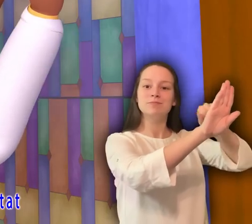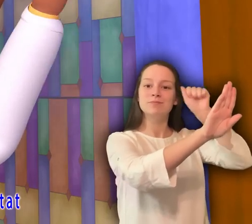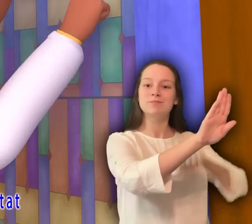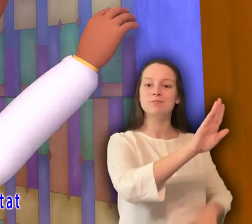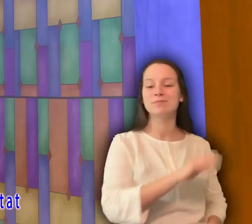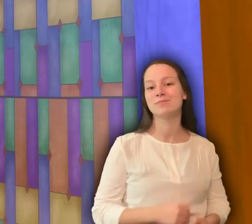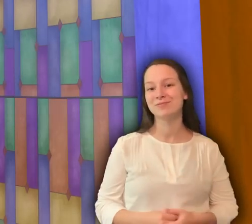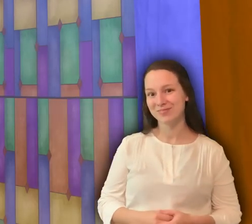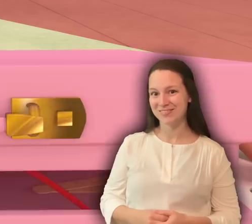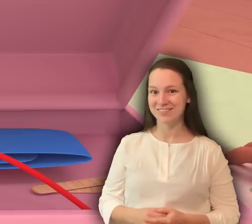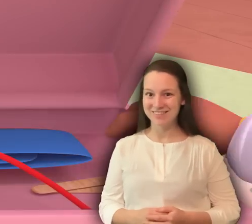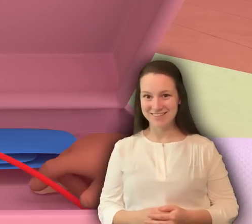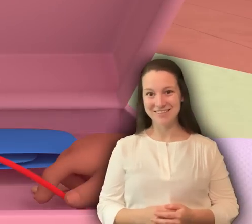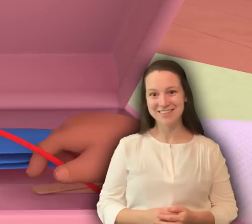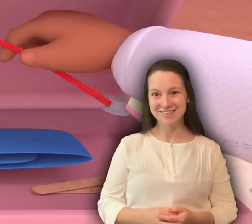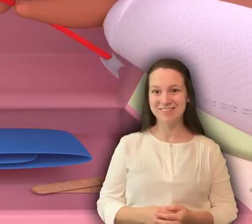a rat attack